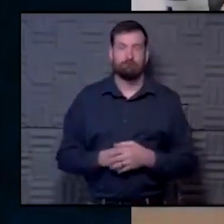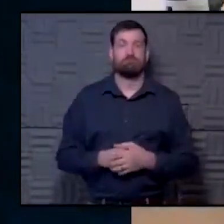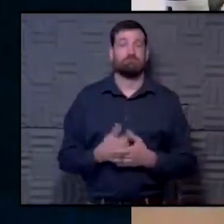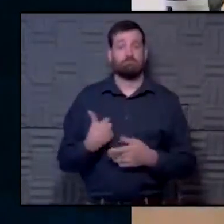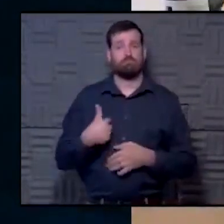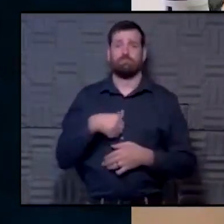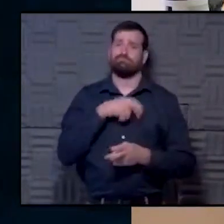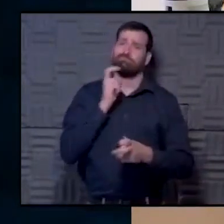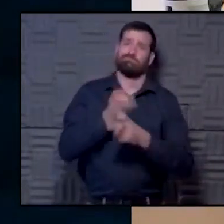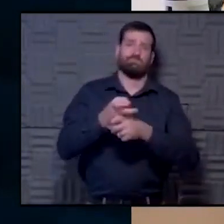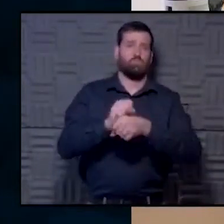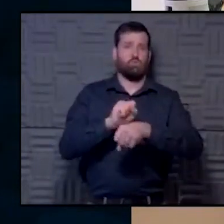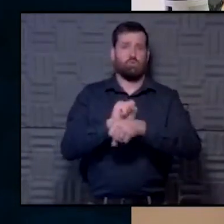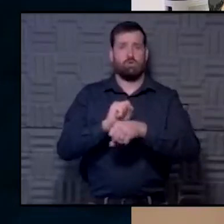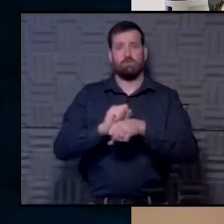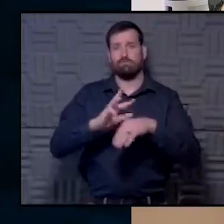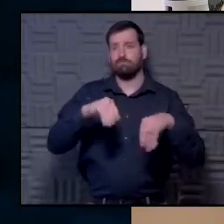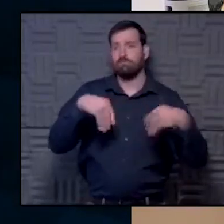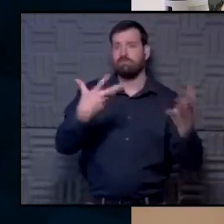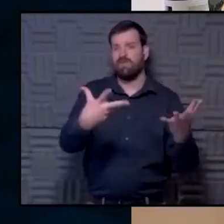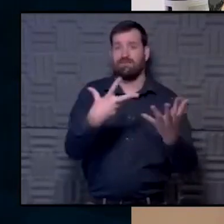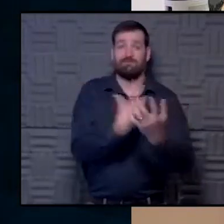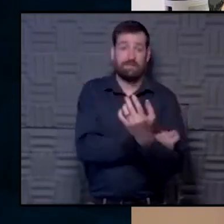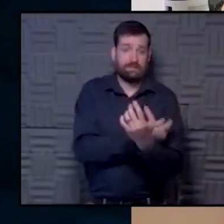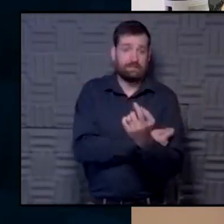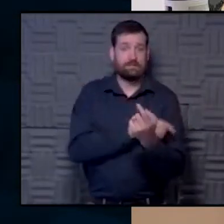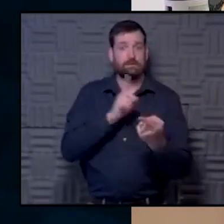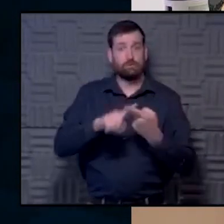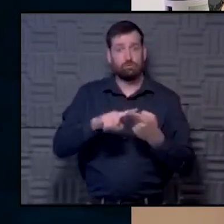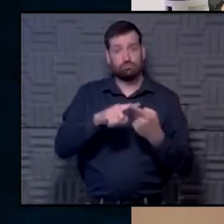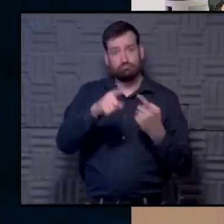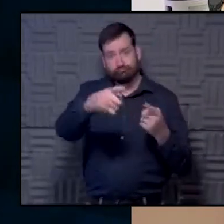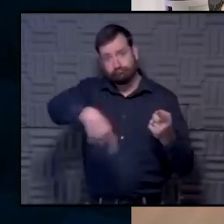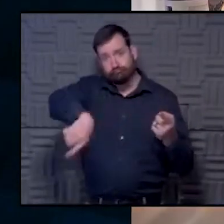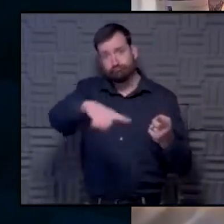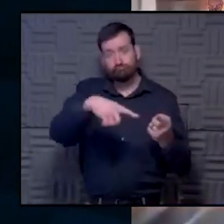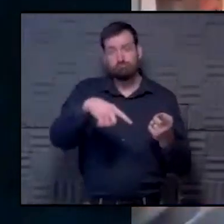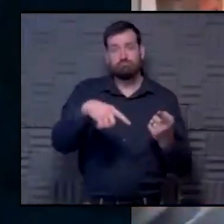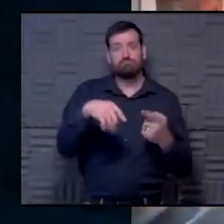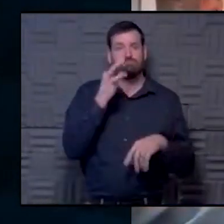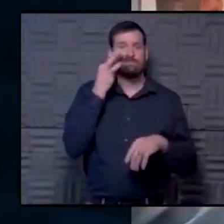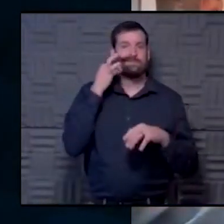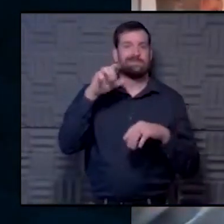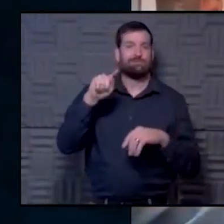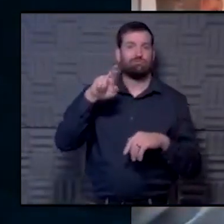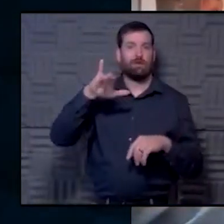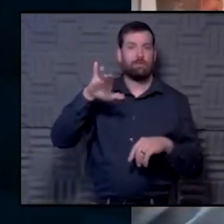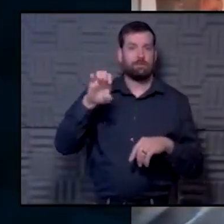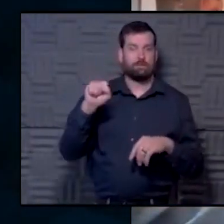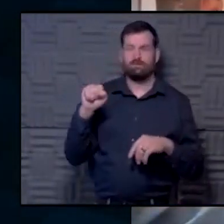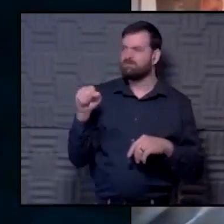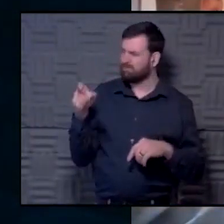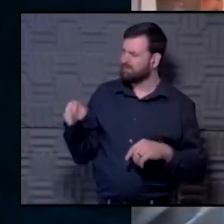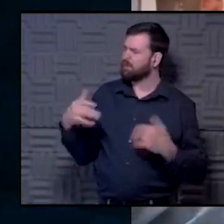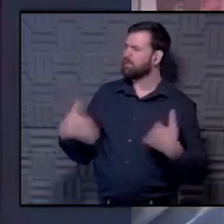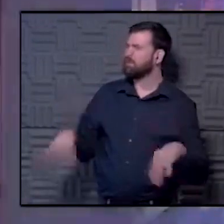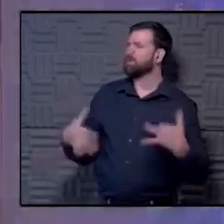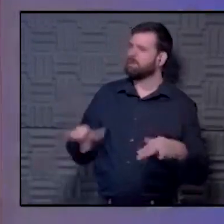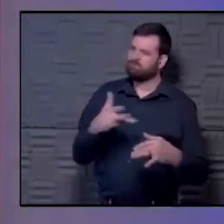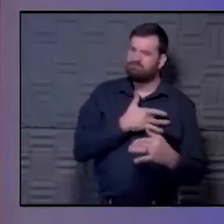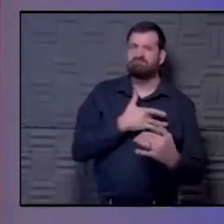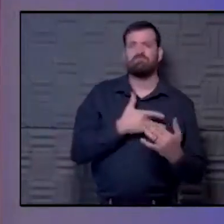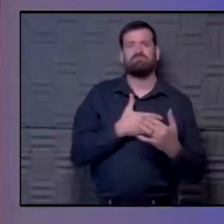working hard to vaccinate these members of these Indian tribes. So, Dr. Morsch, you have a big heart, which is